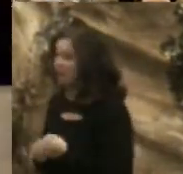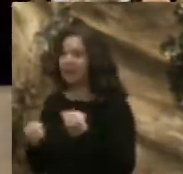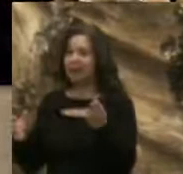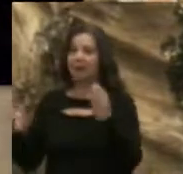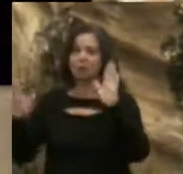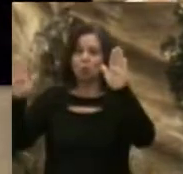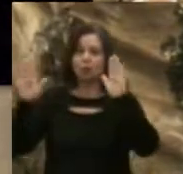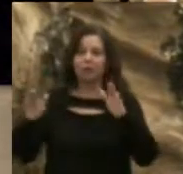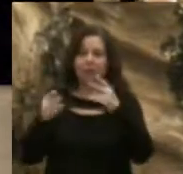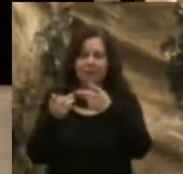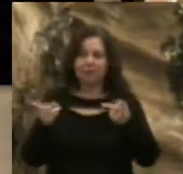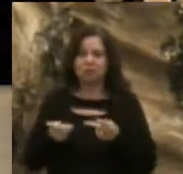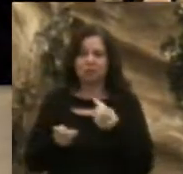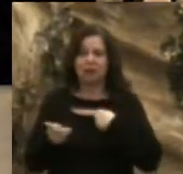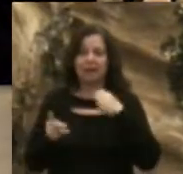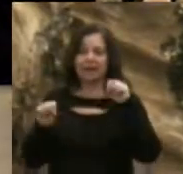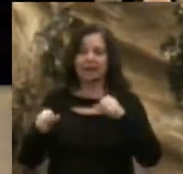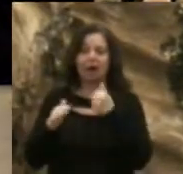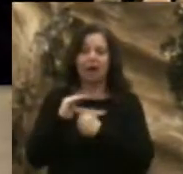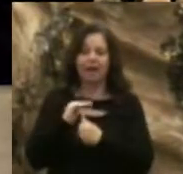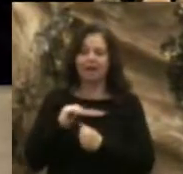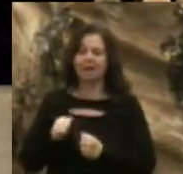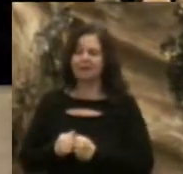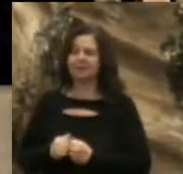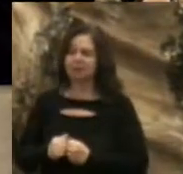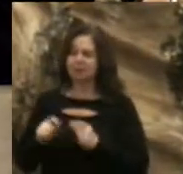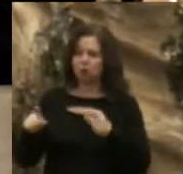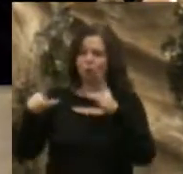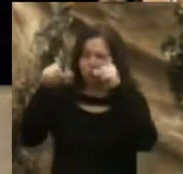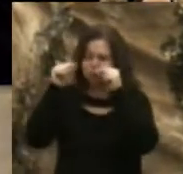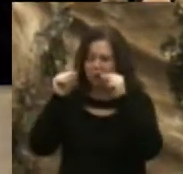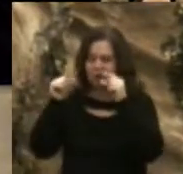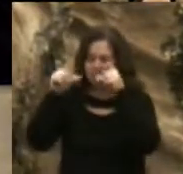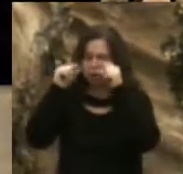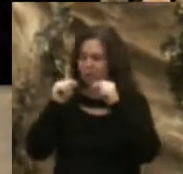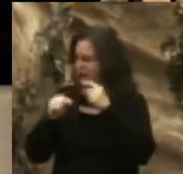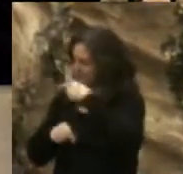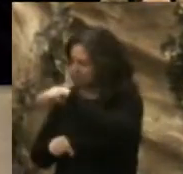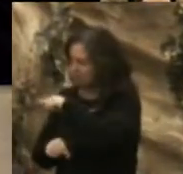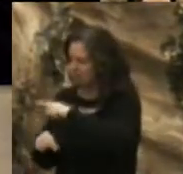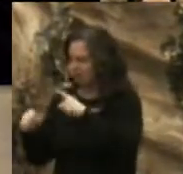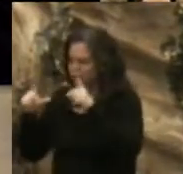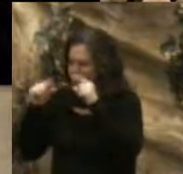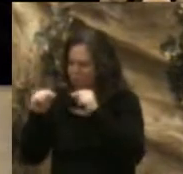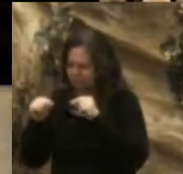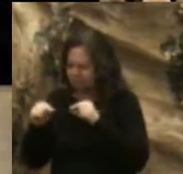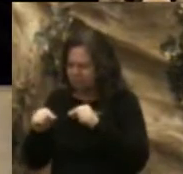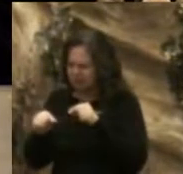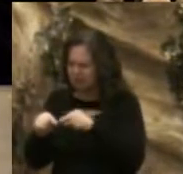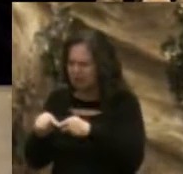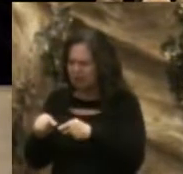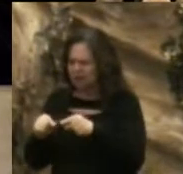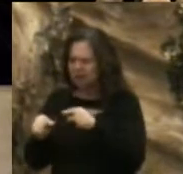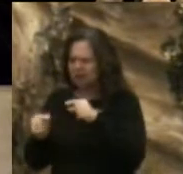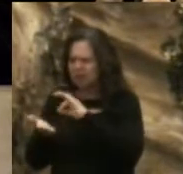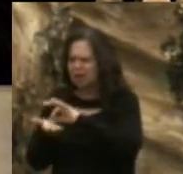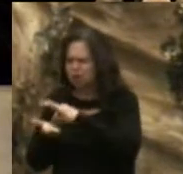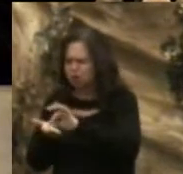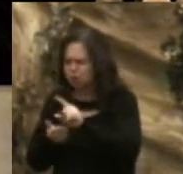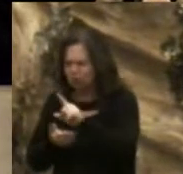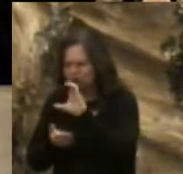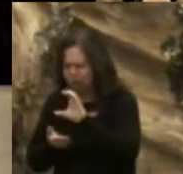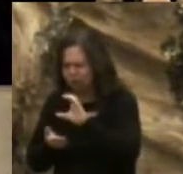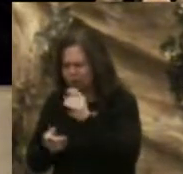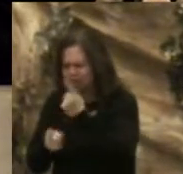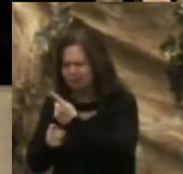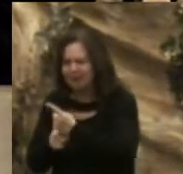hiding places. So let's see. You have to close your eyes, though. And then you have to count to 100, right?